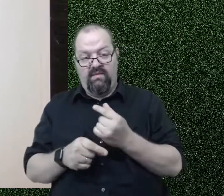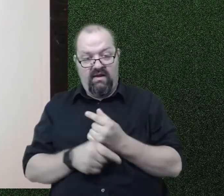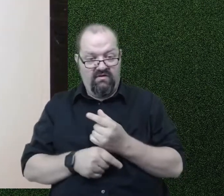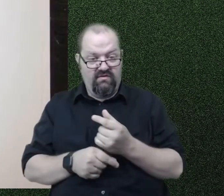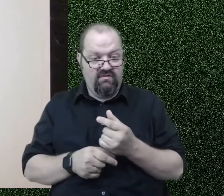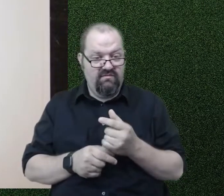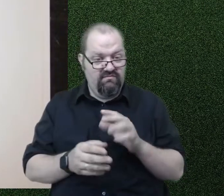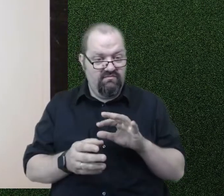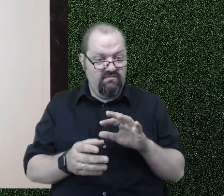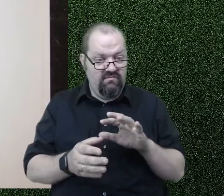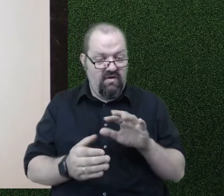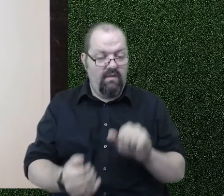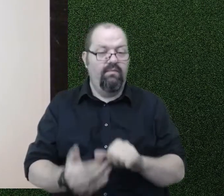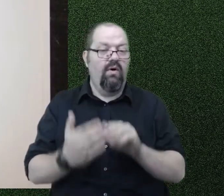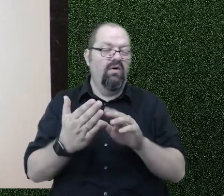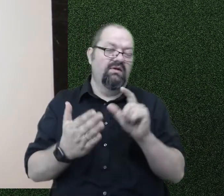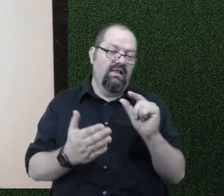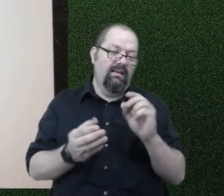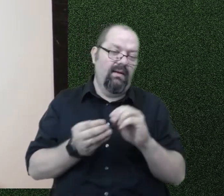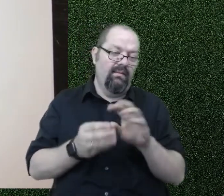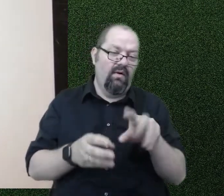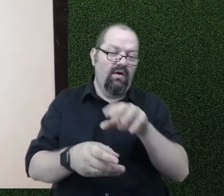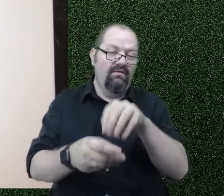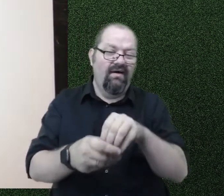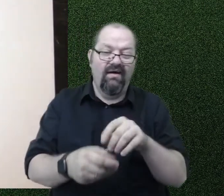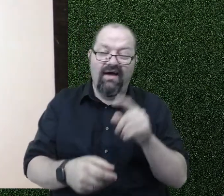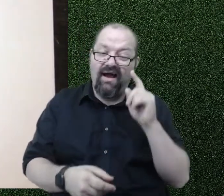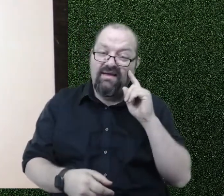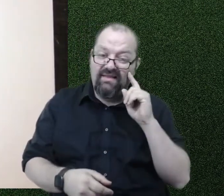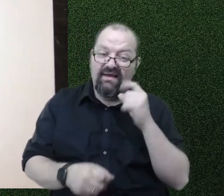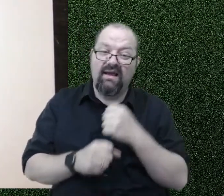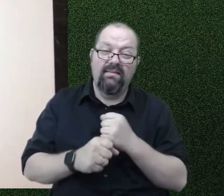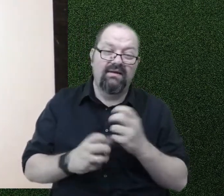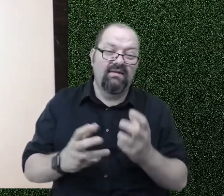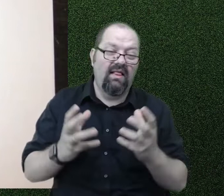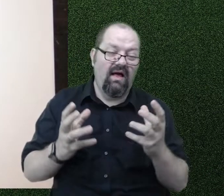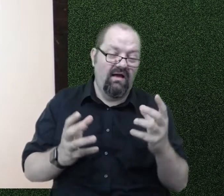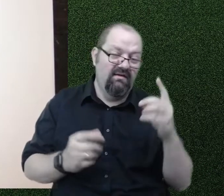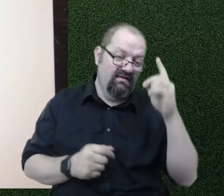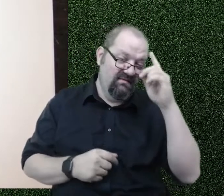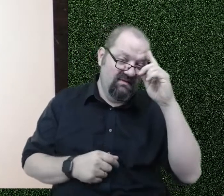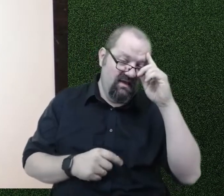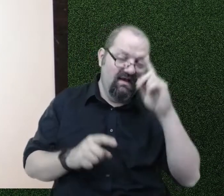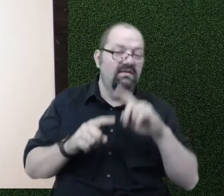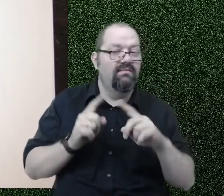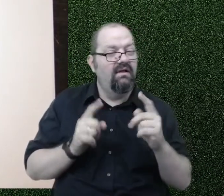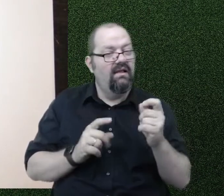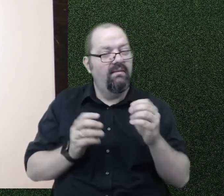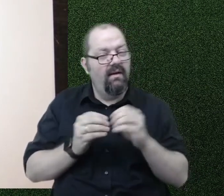more involved, but I actually think it makes a lot of sense.